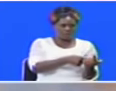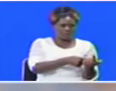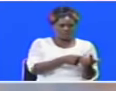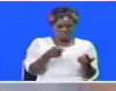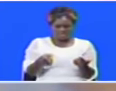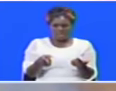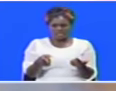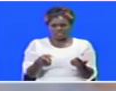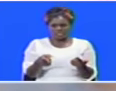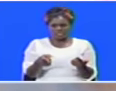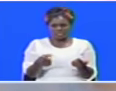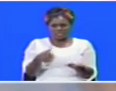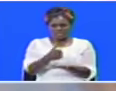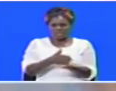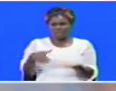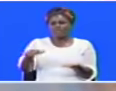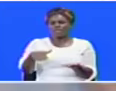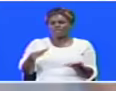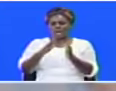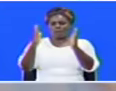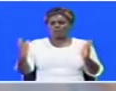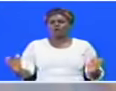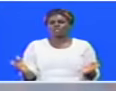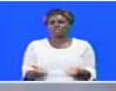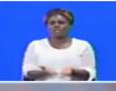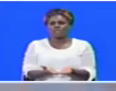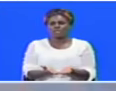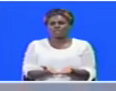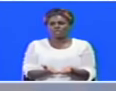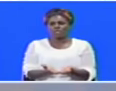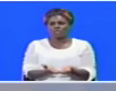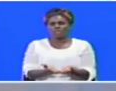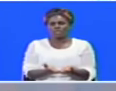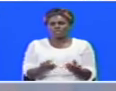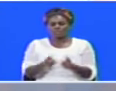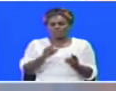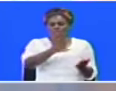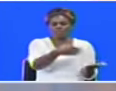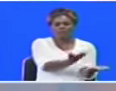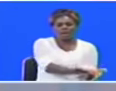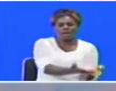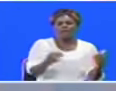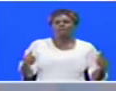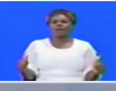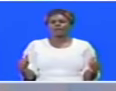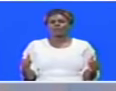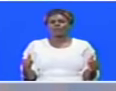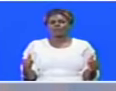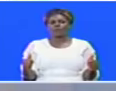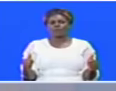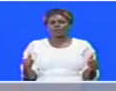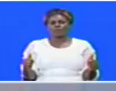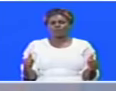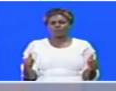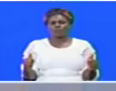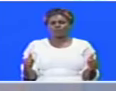That then some areas, the ballot boxes, had also not arrived. And of course, this main one now